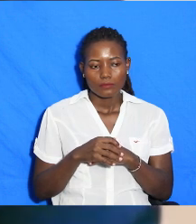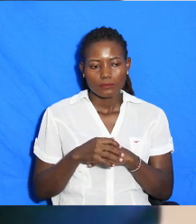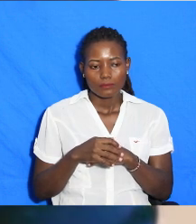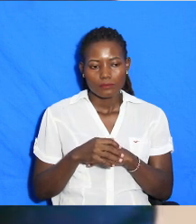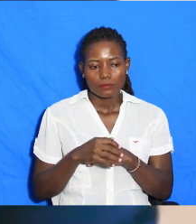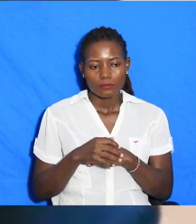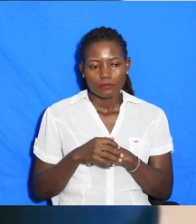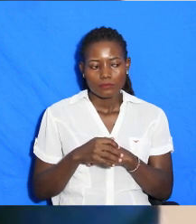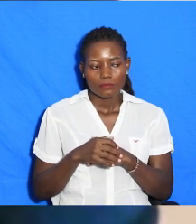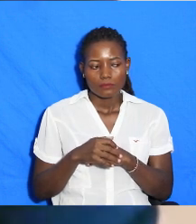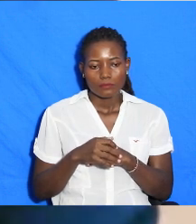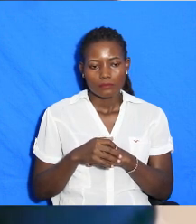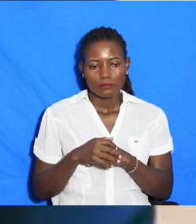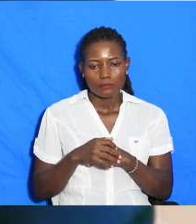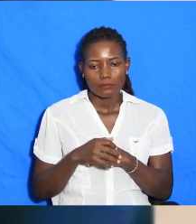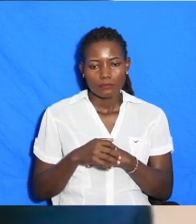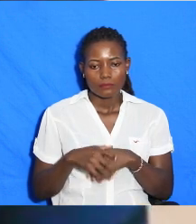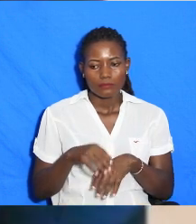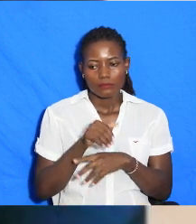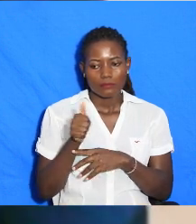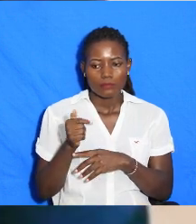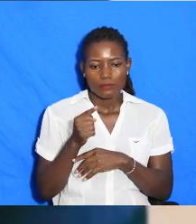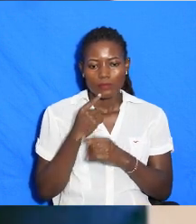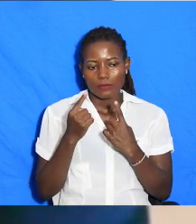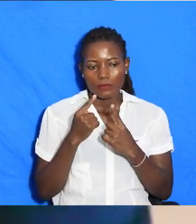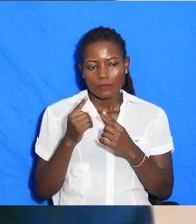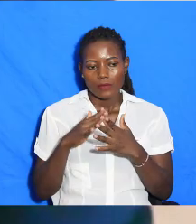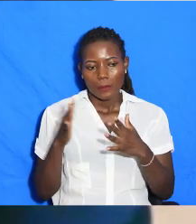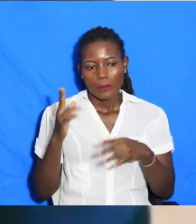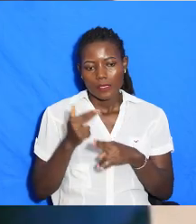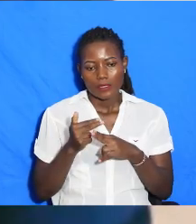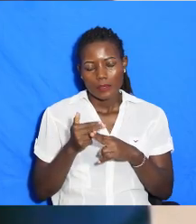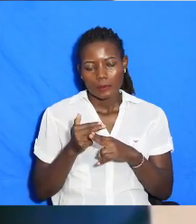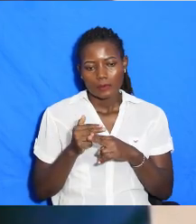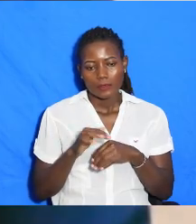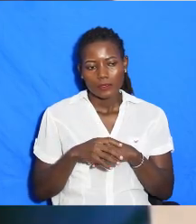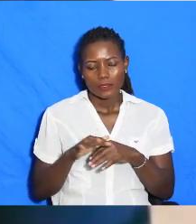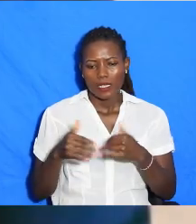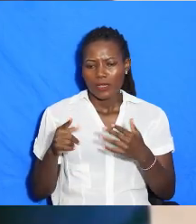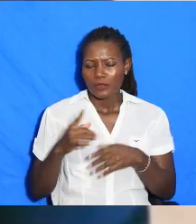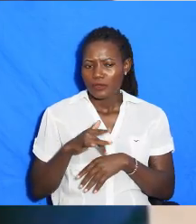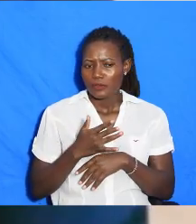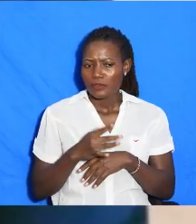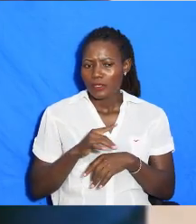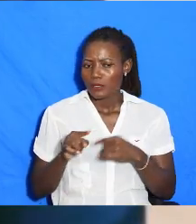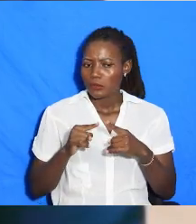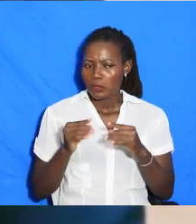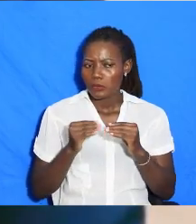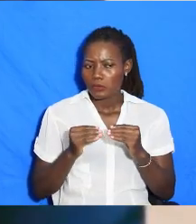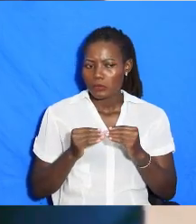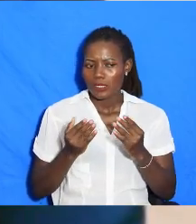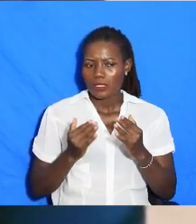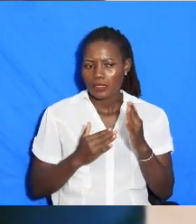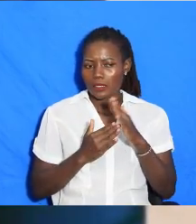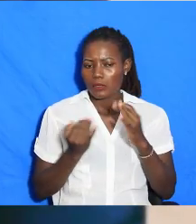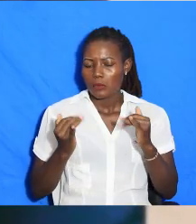maybe another thing, you've mentioned these big names in the sprints. How do you react when you meet them? Do you feel scared, or how do